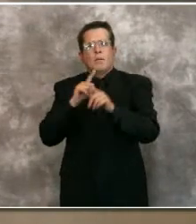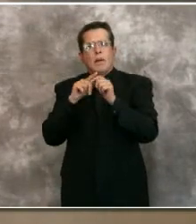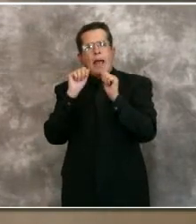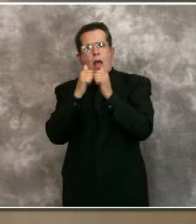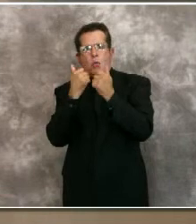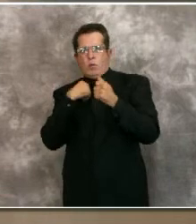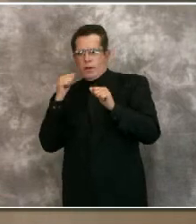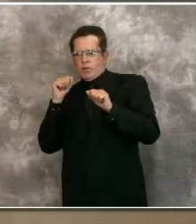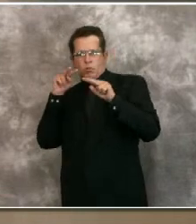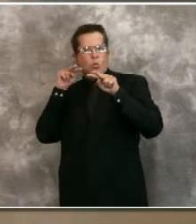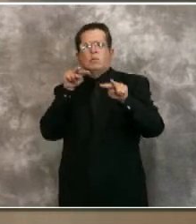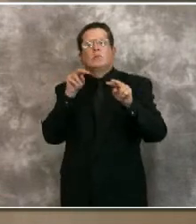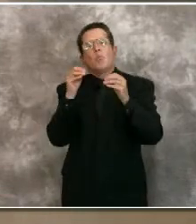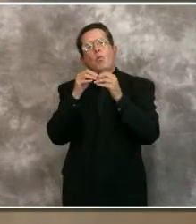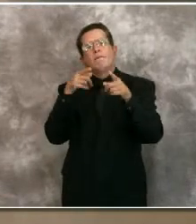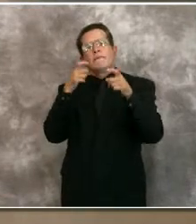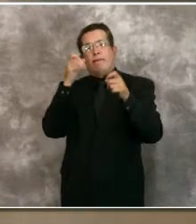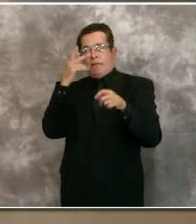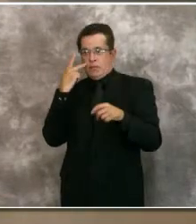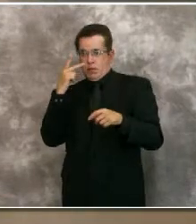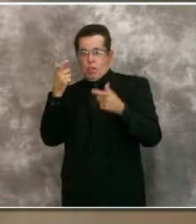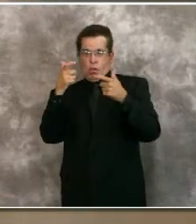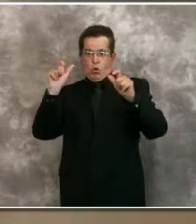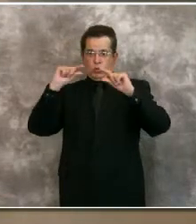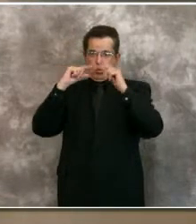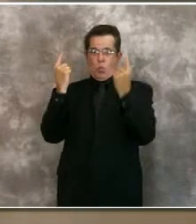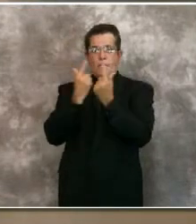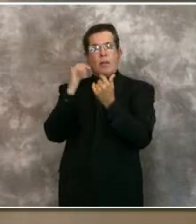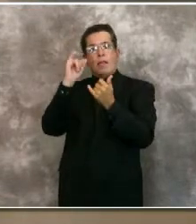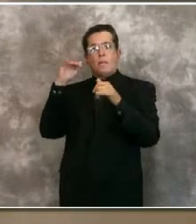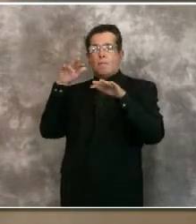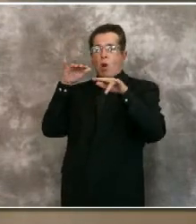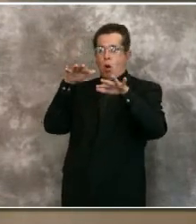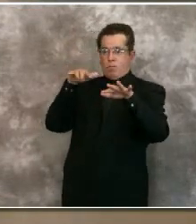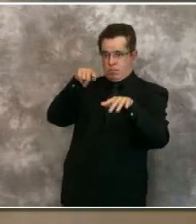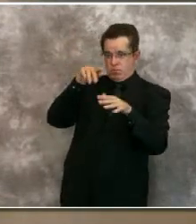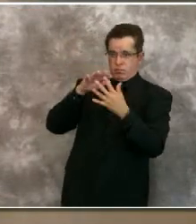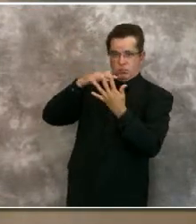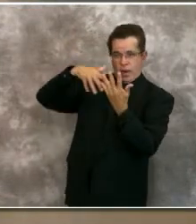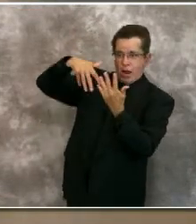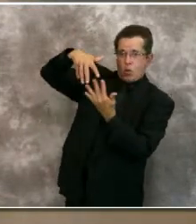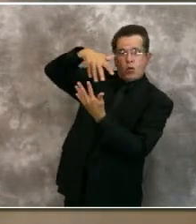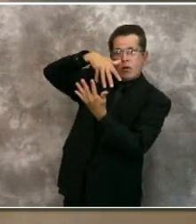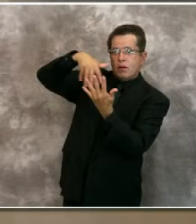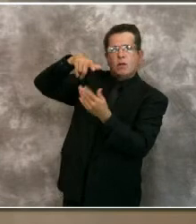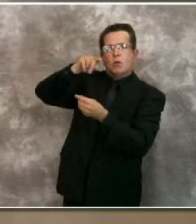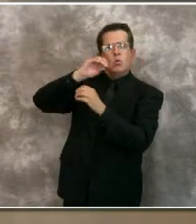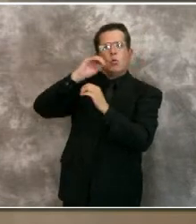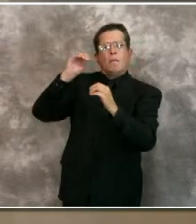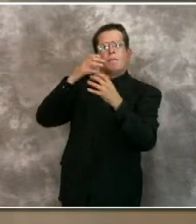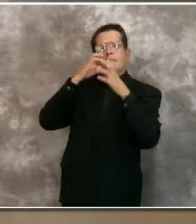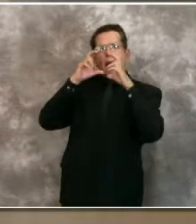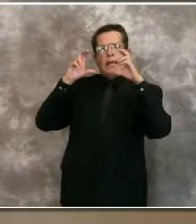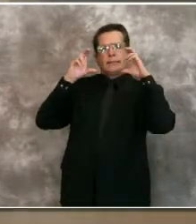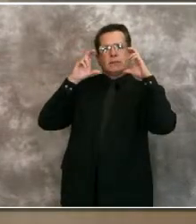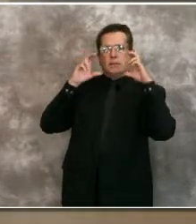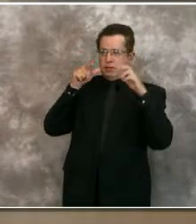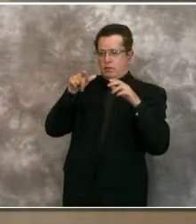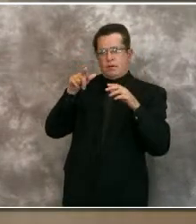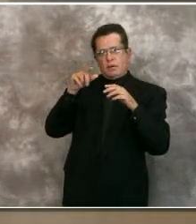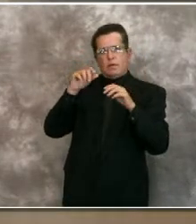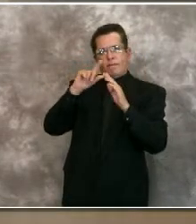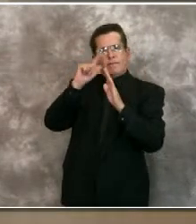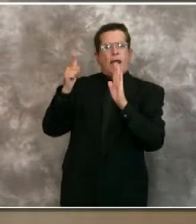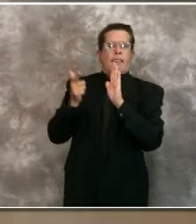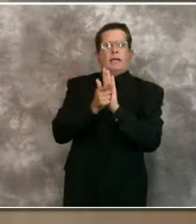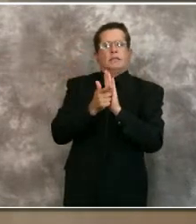a little more quickly when you see large groups in public spaces like sidewalks just hanging out with no masks on, and pretty much in violation of your